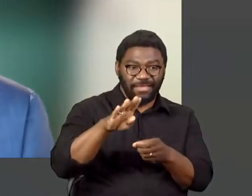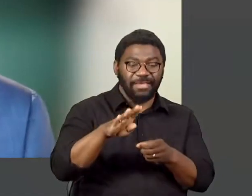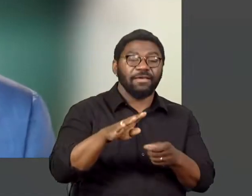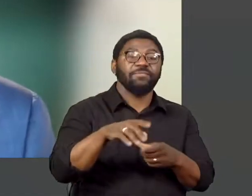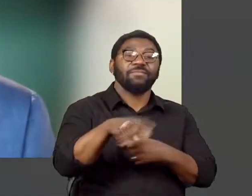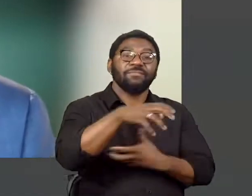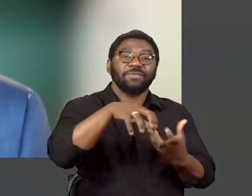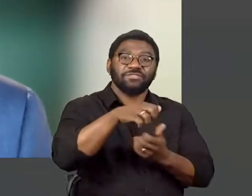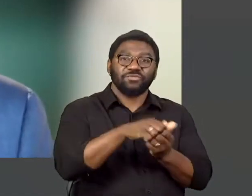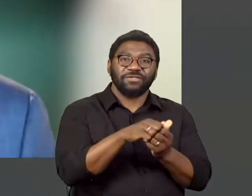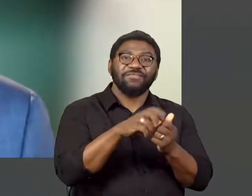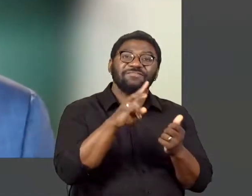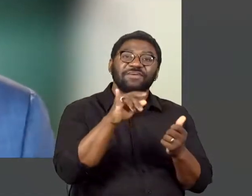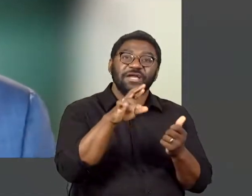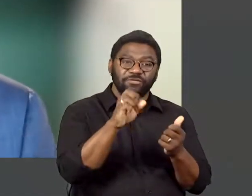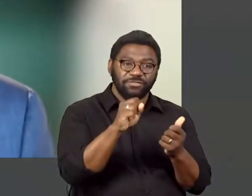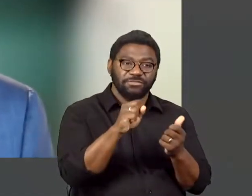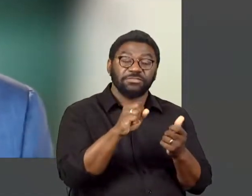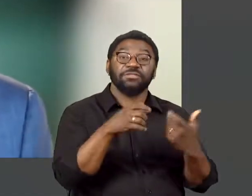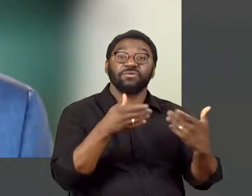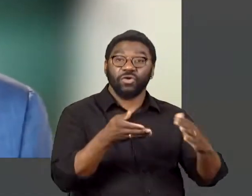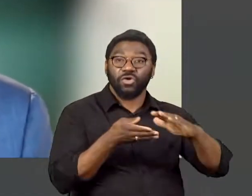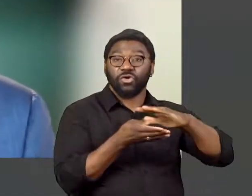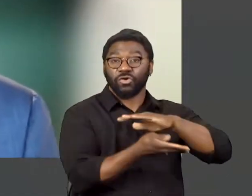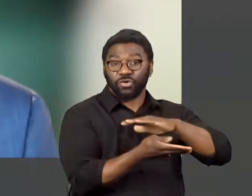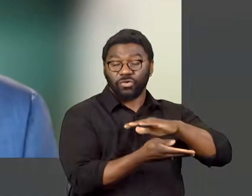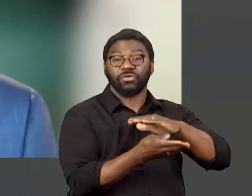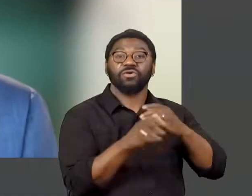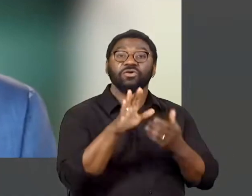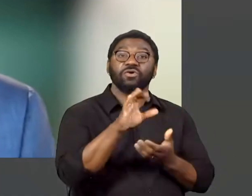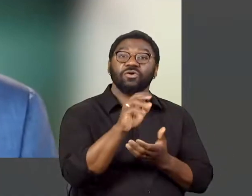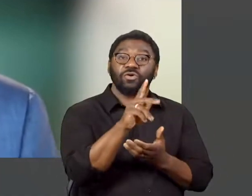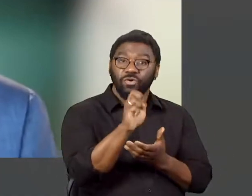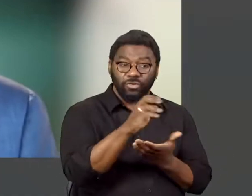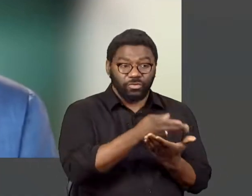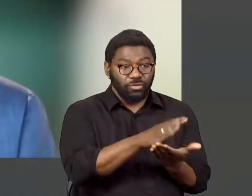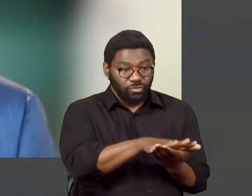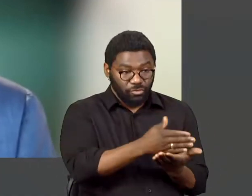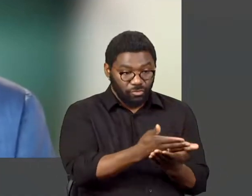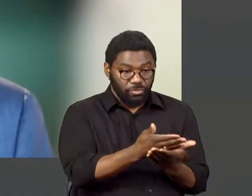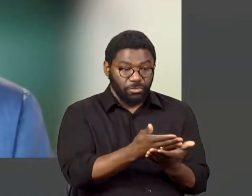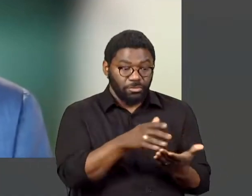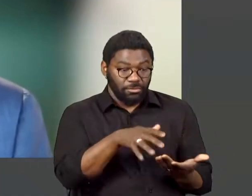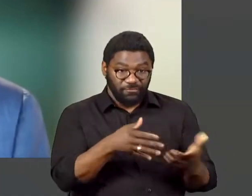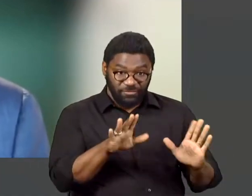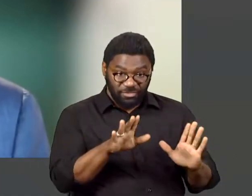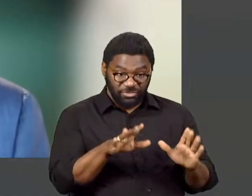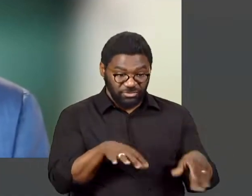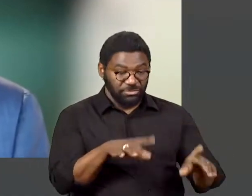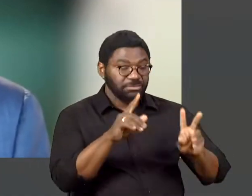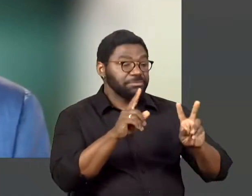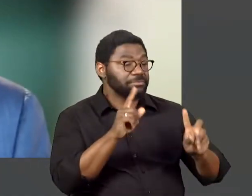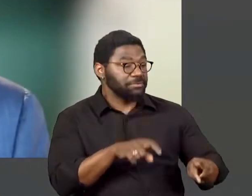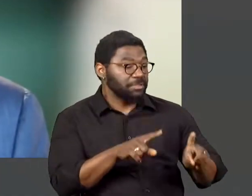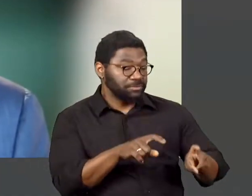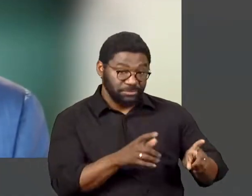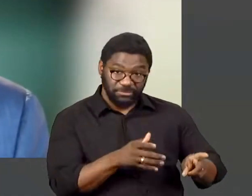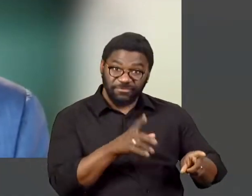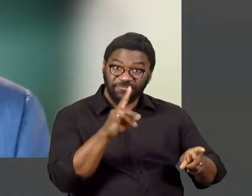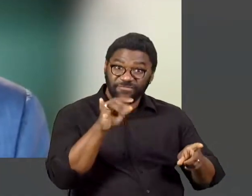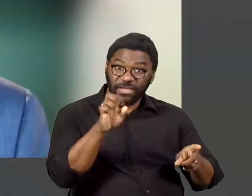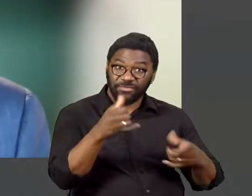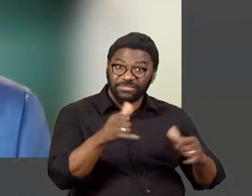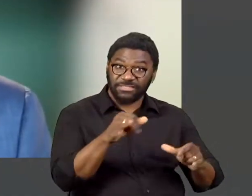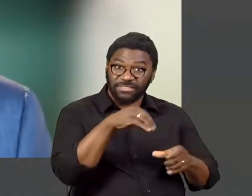cultures. They've then cooked those samples, as someone might do at home, and tested for the presence of the virus in what amounts to an experimental